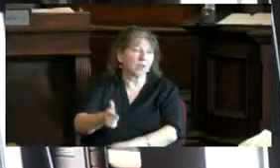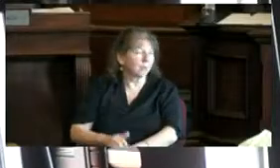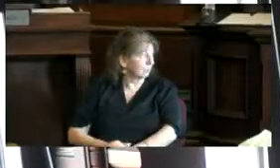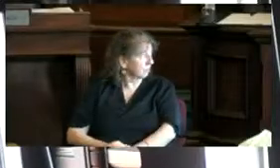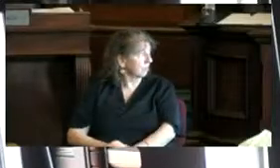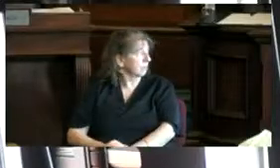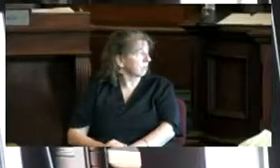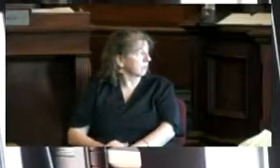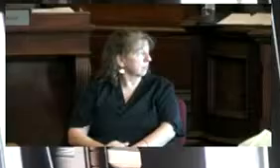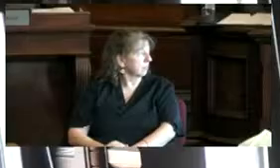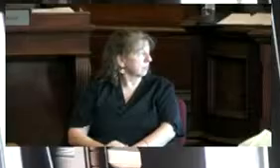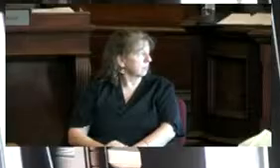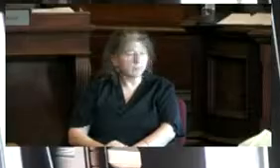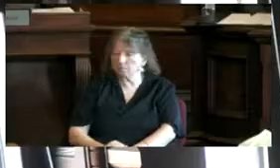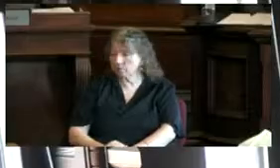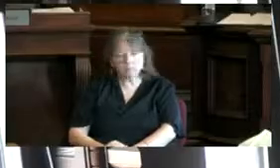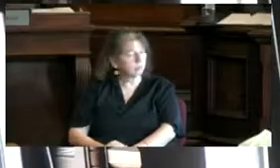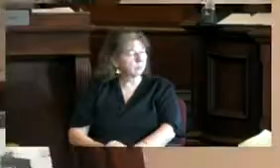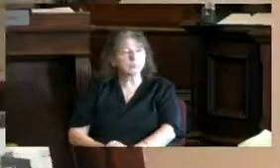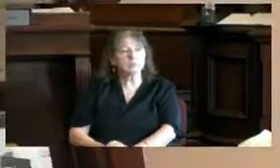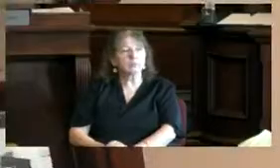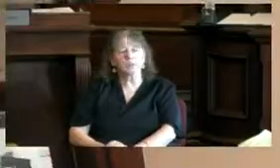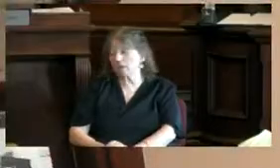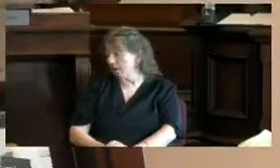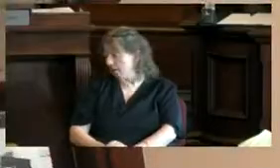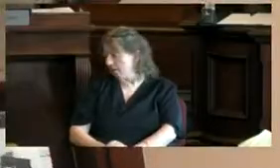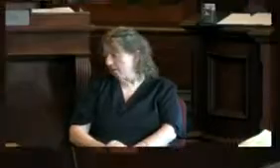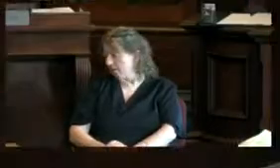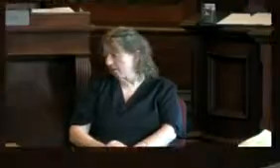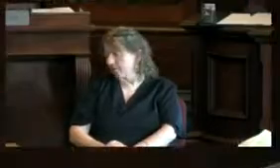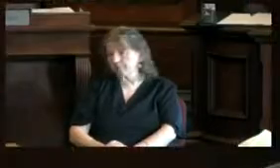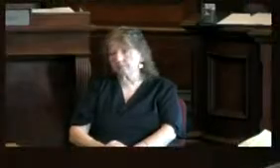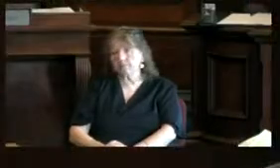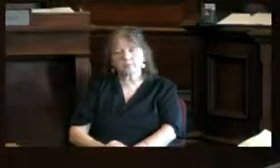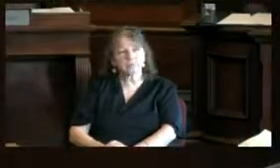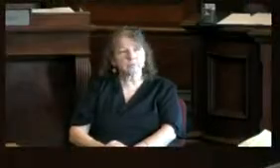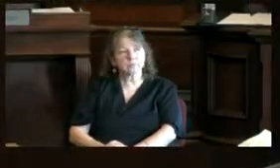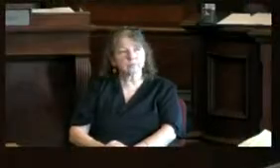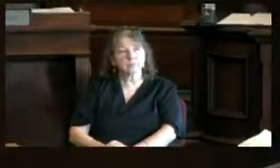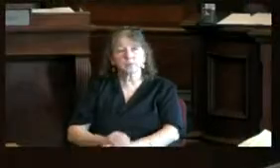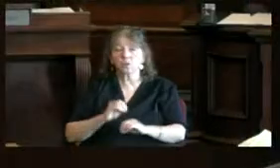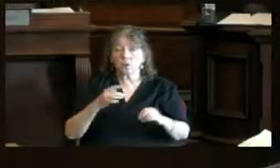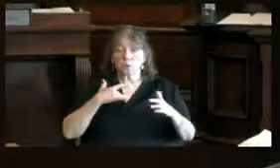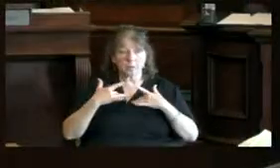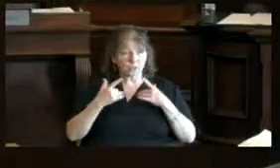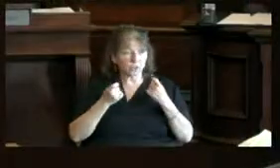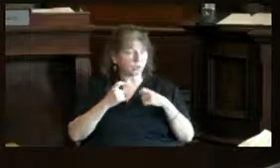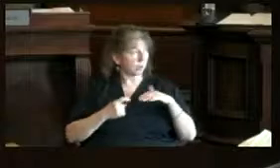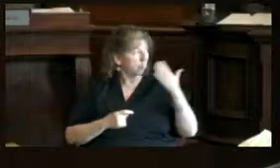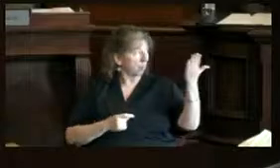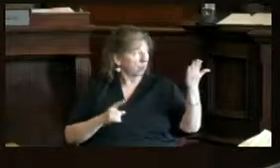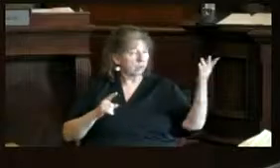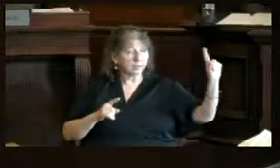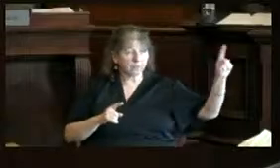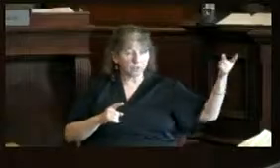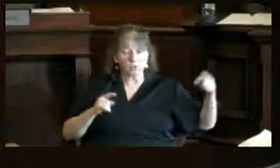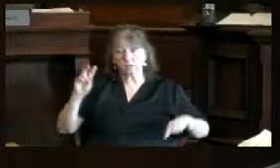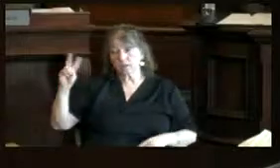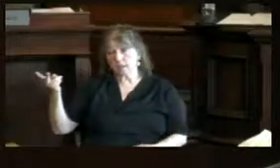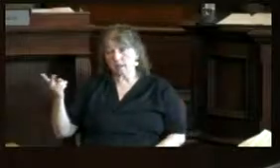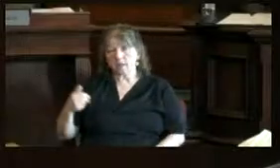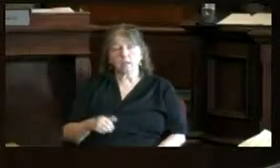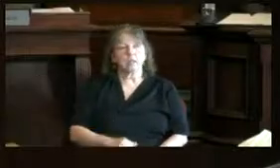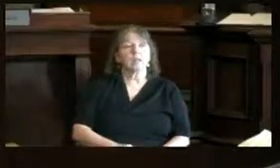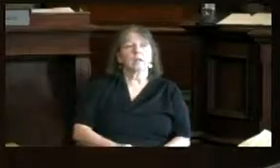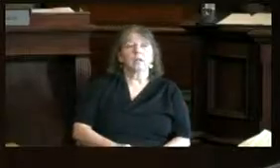you. Councilmember Gruber? All right. And on that, seeing no other questions or concerns, I need a motion and a second. Move it. Second. Moved and